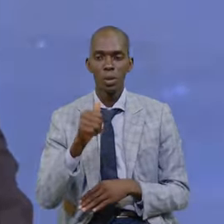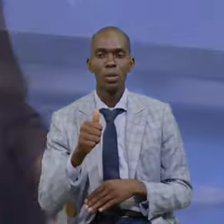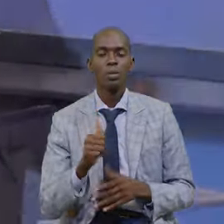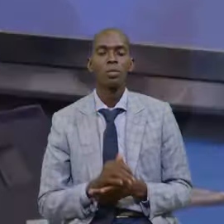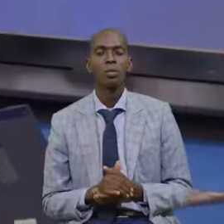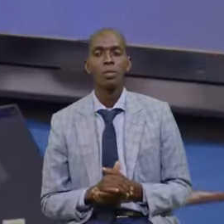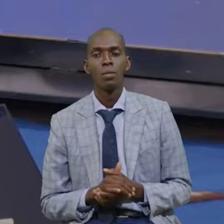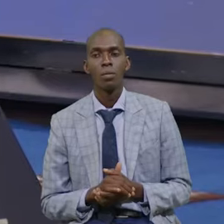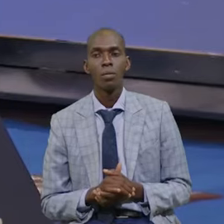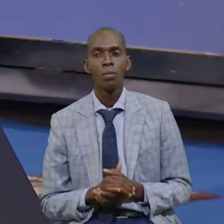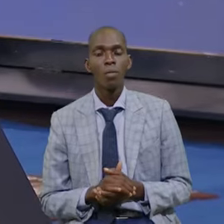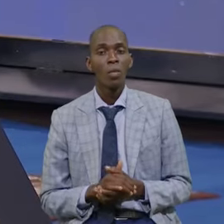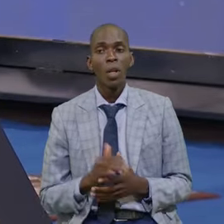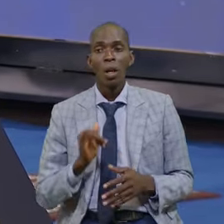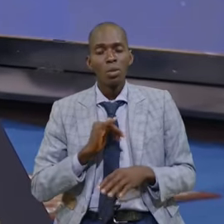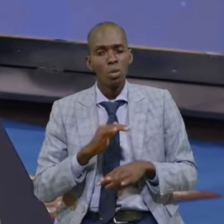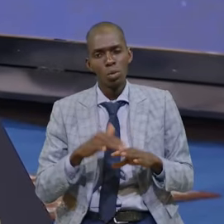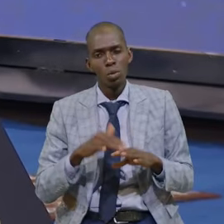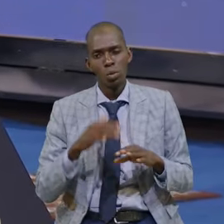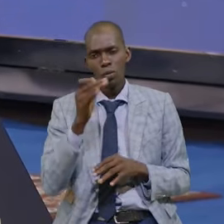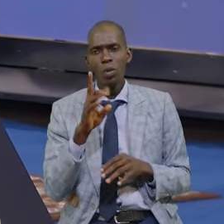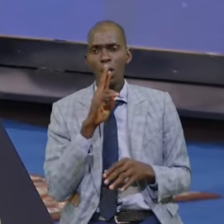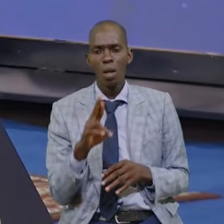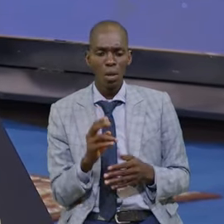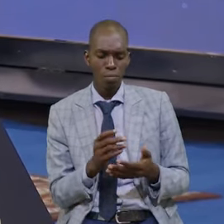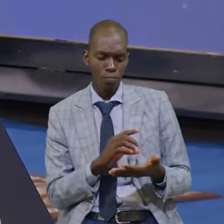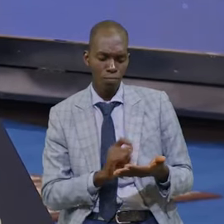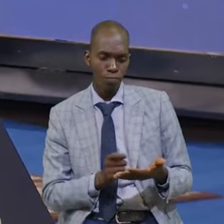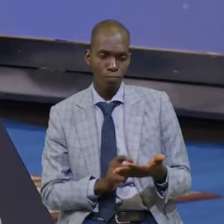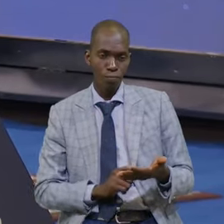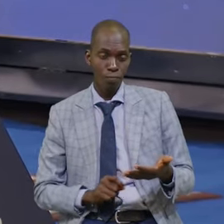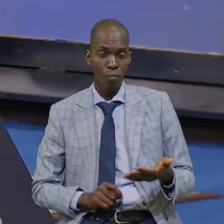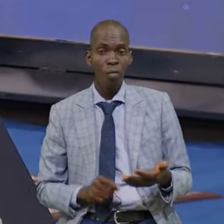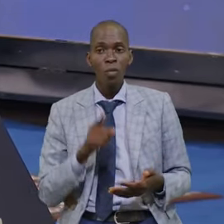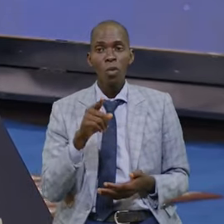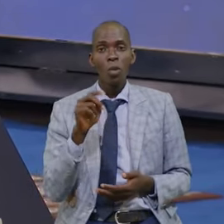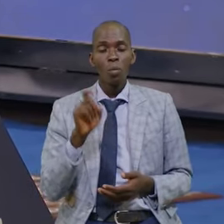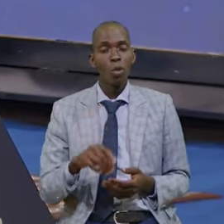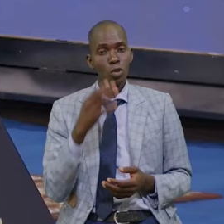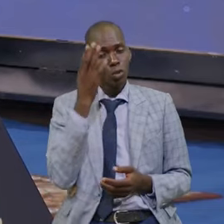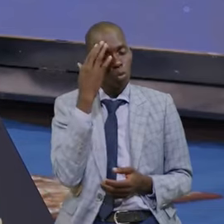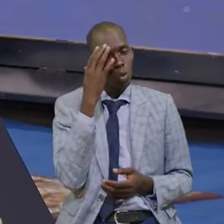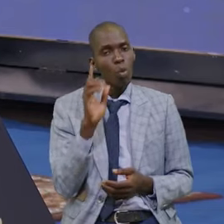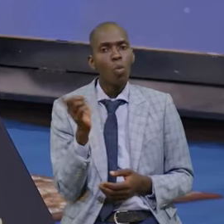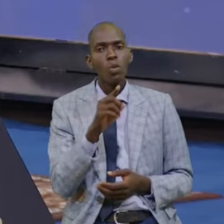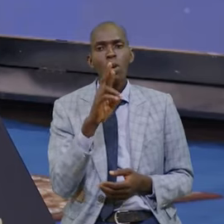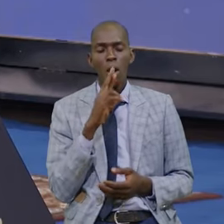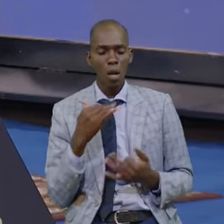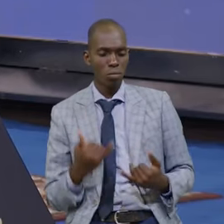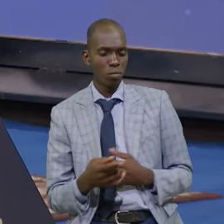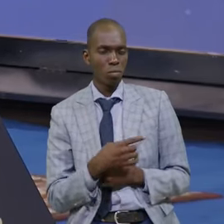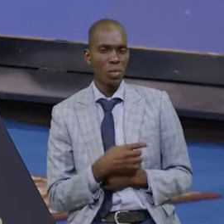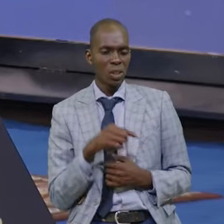yourself. I don't know whether you are taking notes. You should know where you are today. This is the level you are